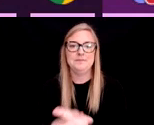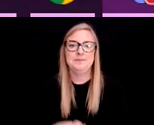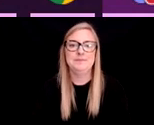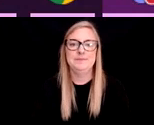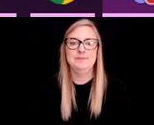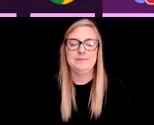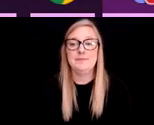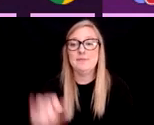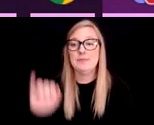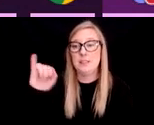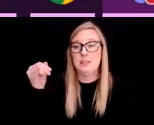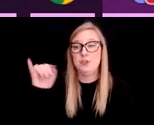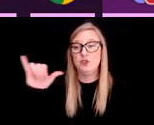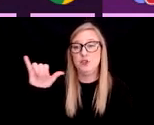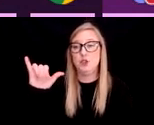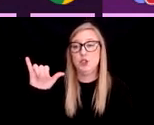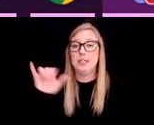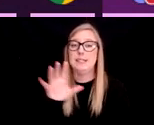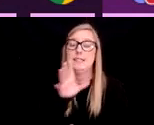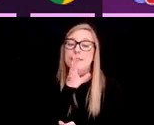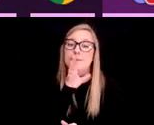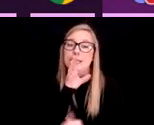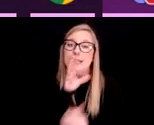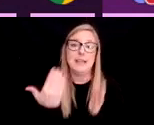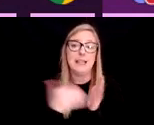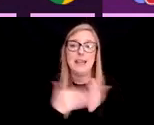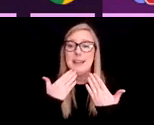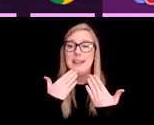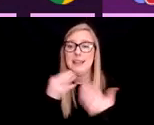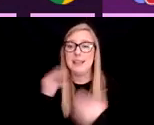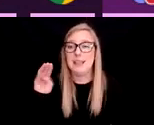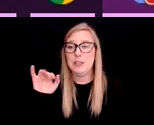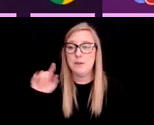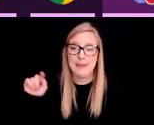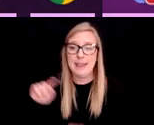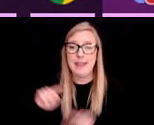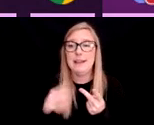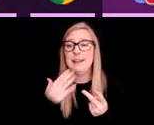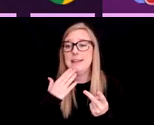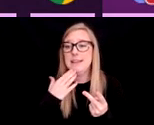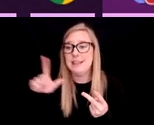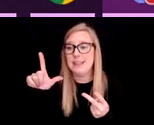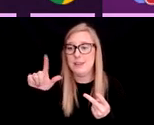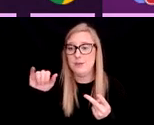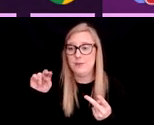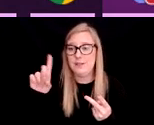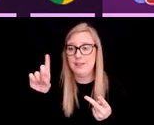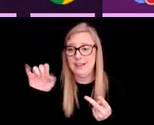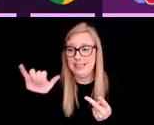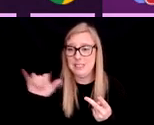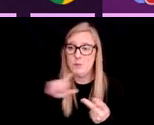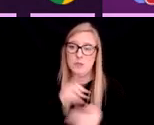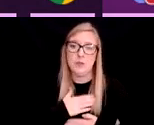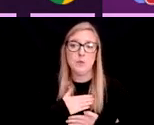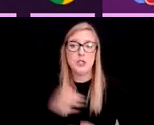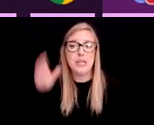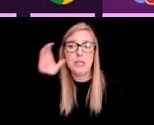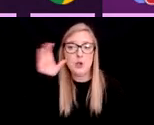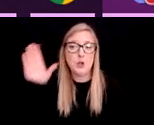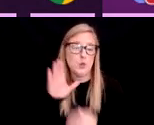This is Jay Ryan. Again, thank you, Matt. Thank you, Lindsay, for coming here. We really appreciate hearing your stories, and